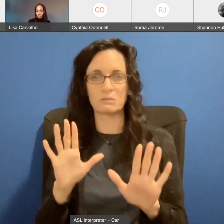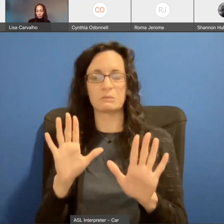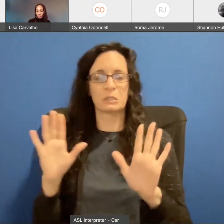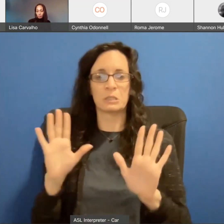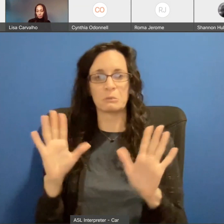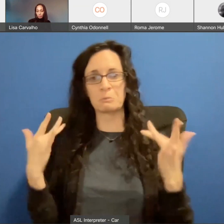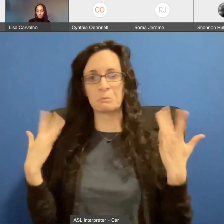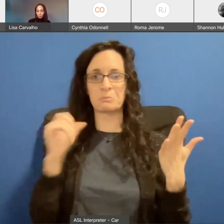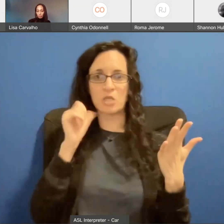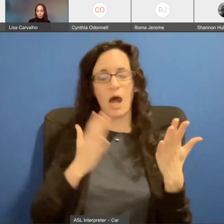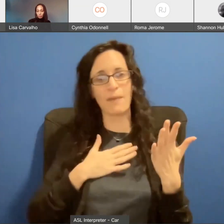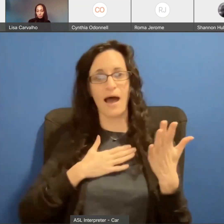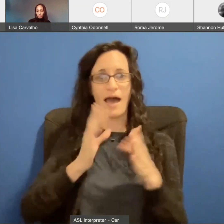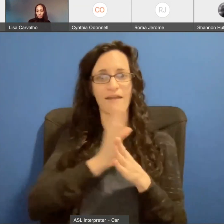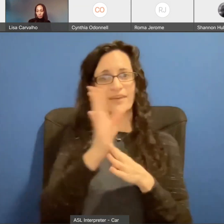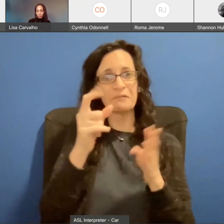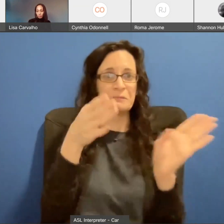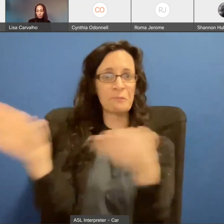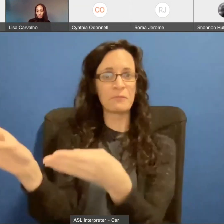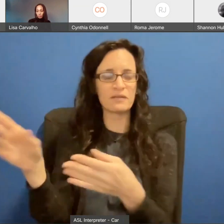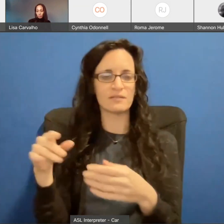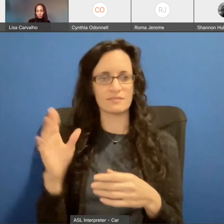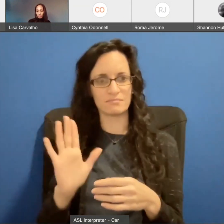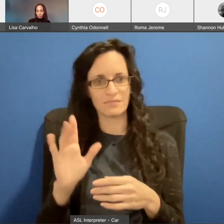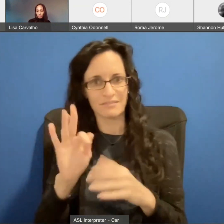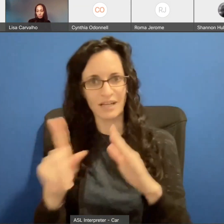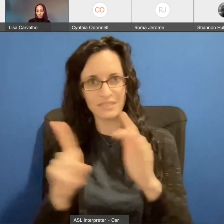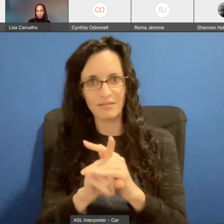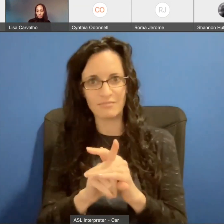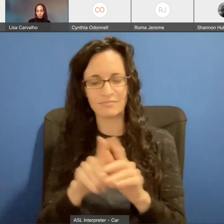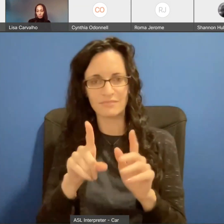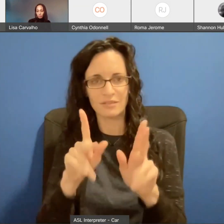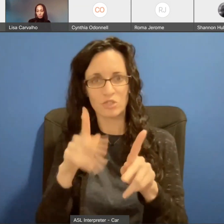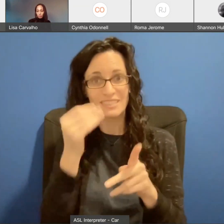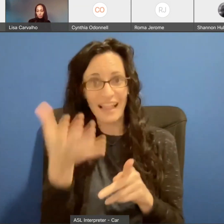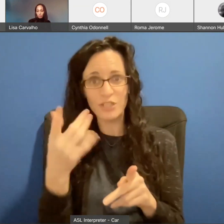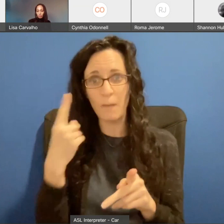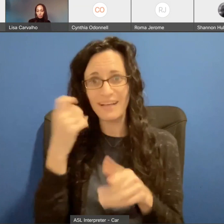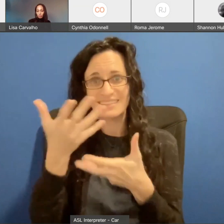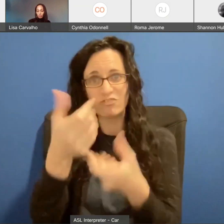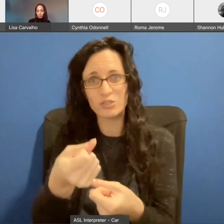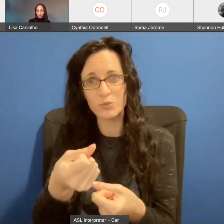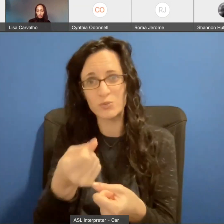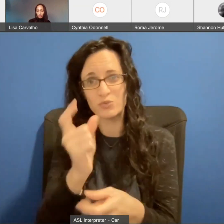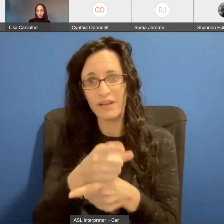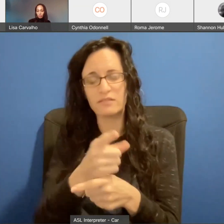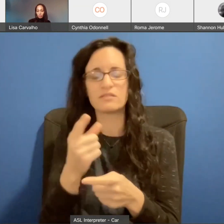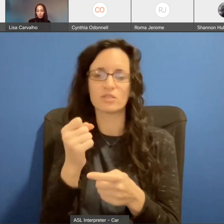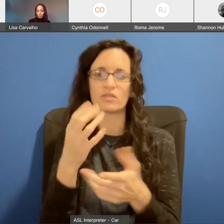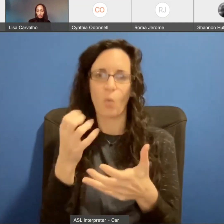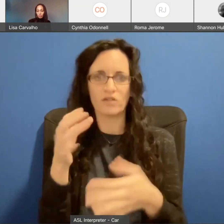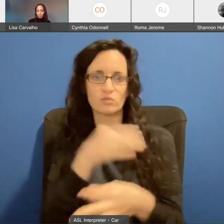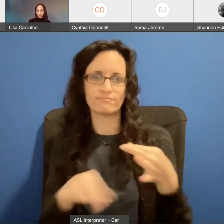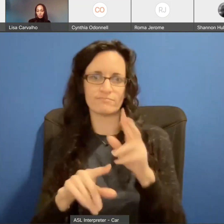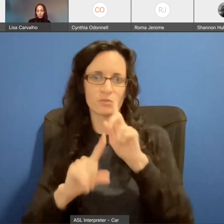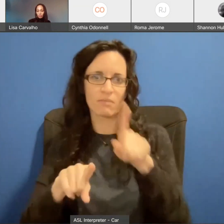Let's get you off to somebody else to talk about that. If it comes up, the person's telling you this because they trust you, right? So you want to be able to